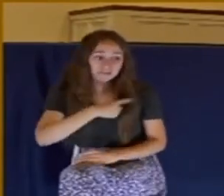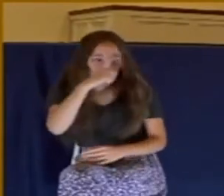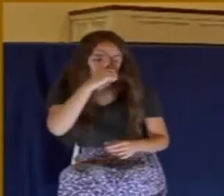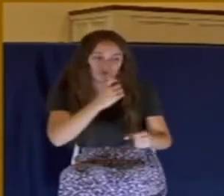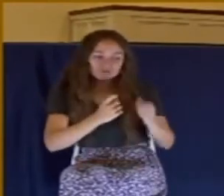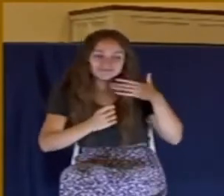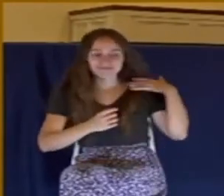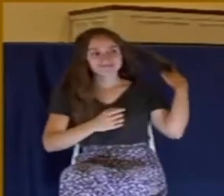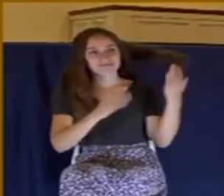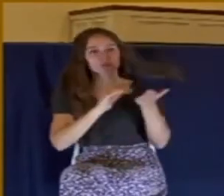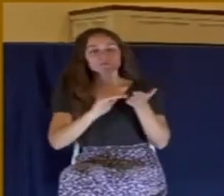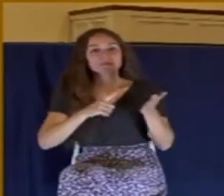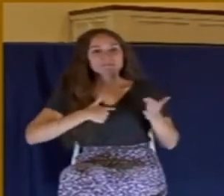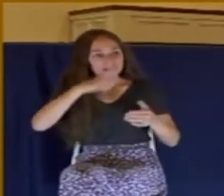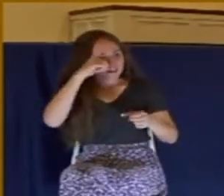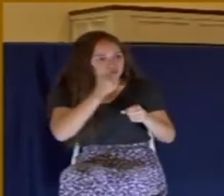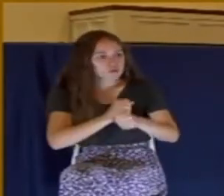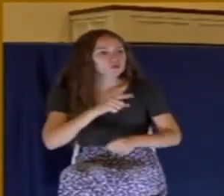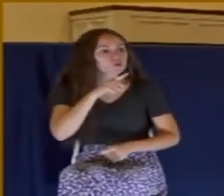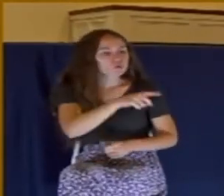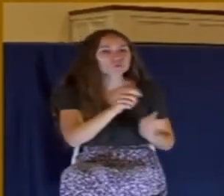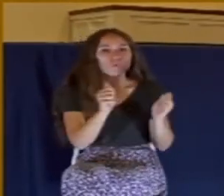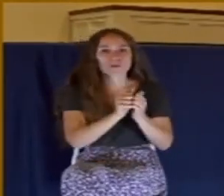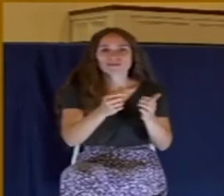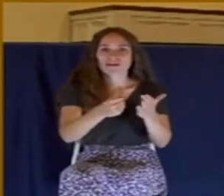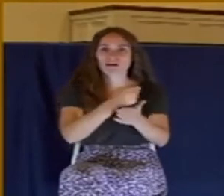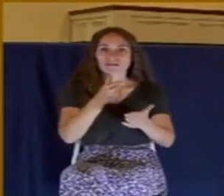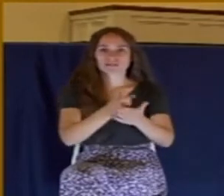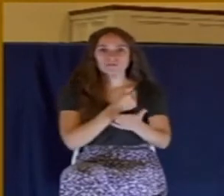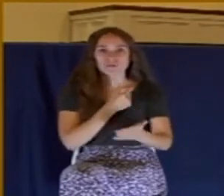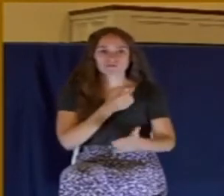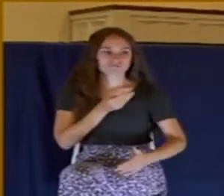God has entrusted to us. That's an incredible thing when you think about that.